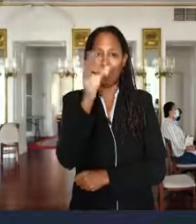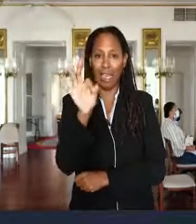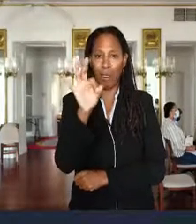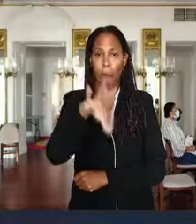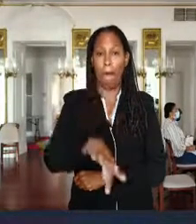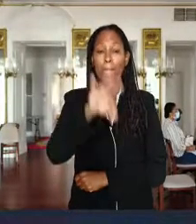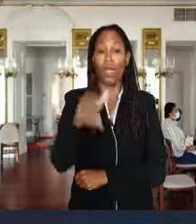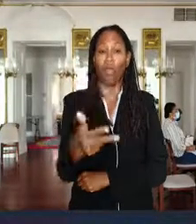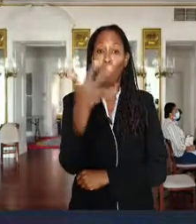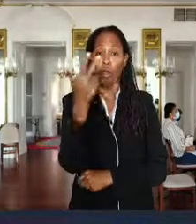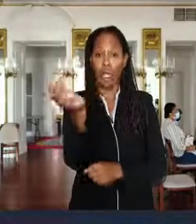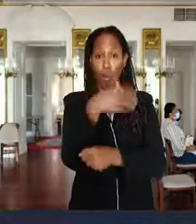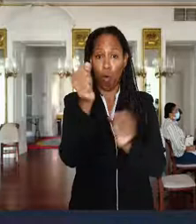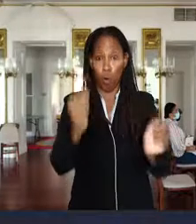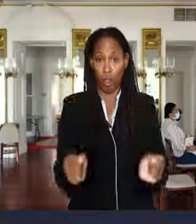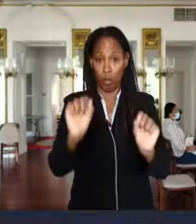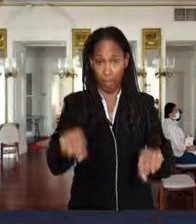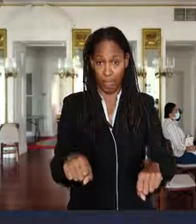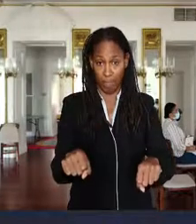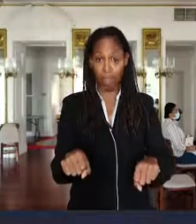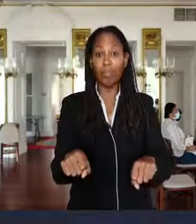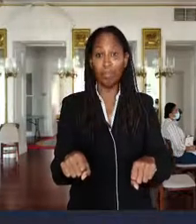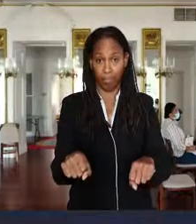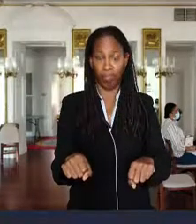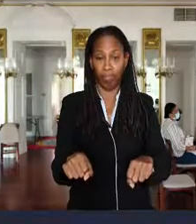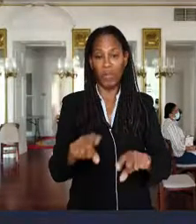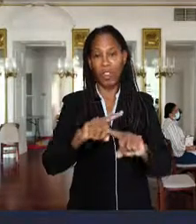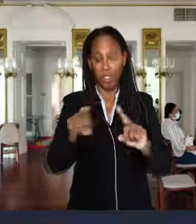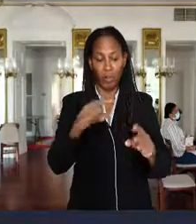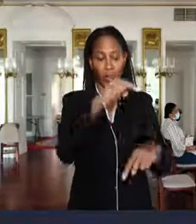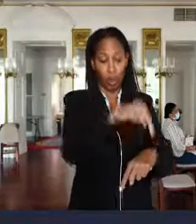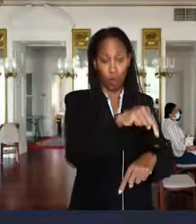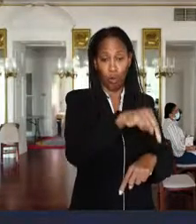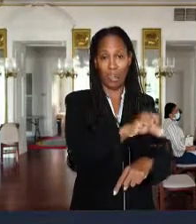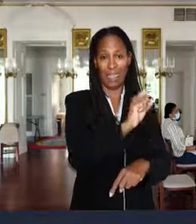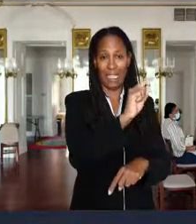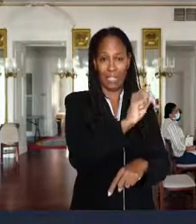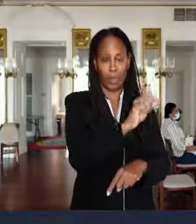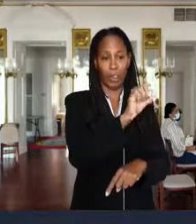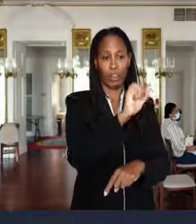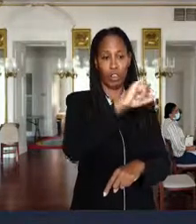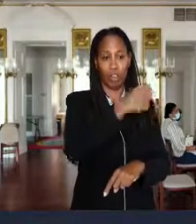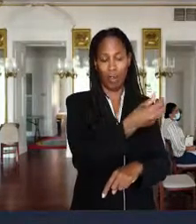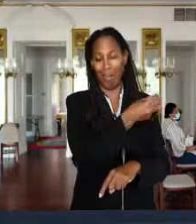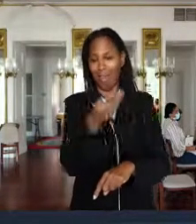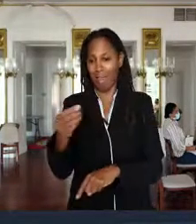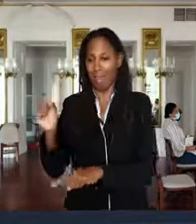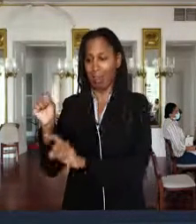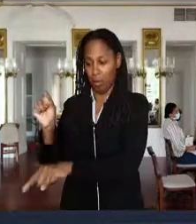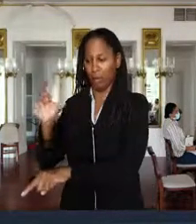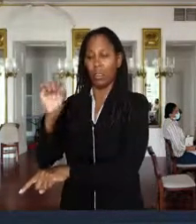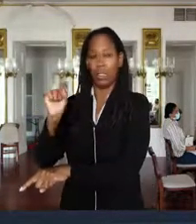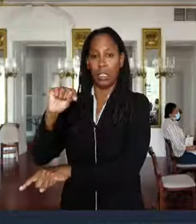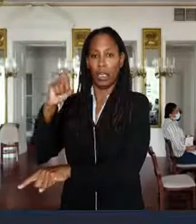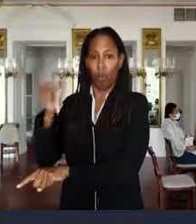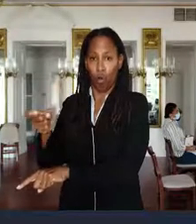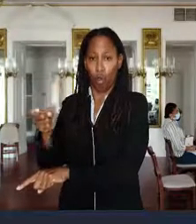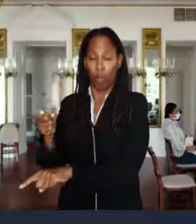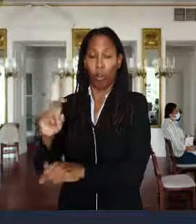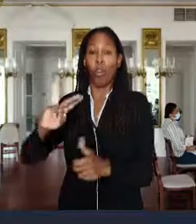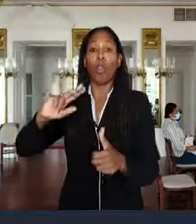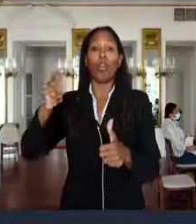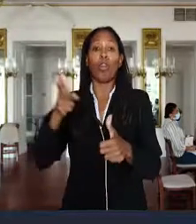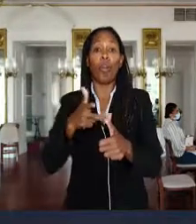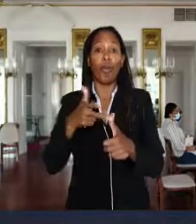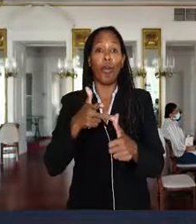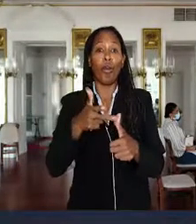chosen per school district. So there'll be some for St. Thomas, St. John, and some for St. Croix. Third prize is